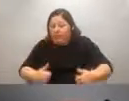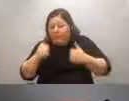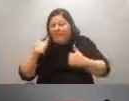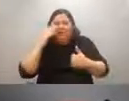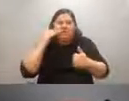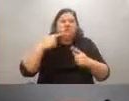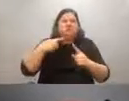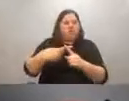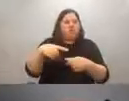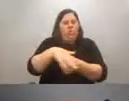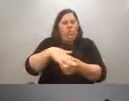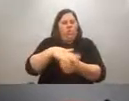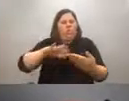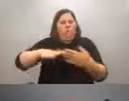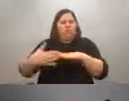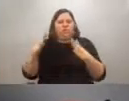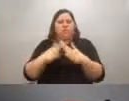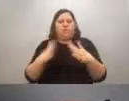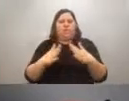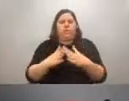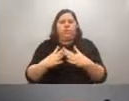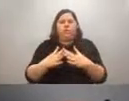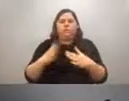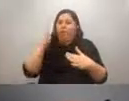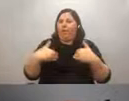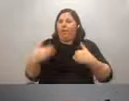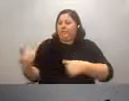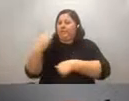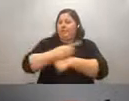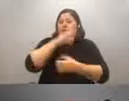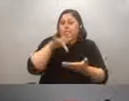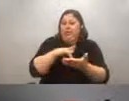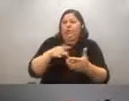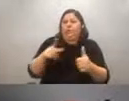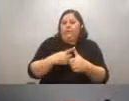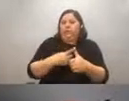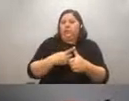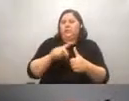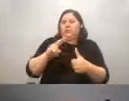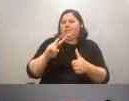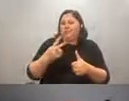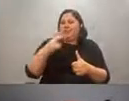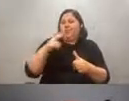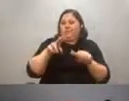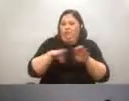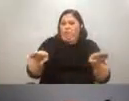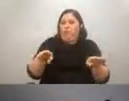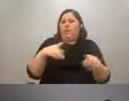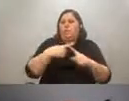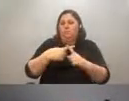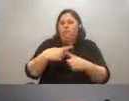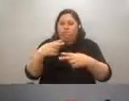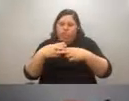um it will consist of a day center which will occupy the first two floors as well as short term um